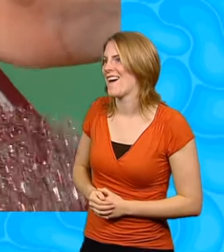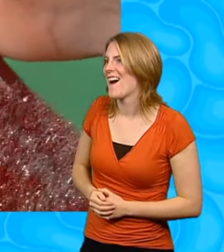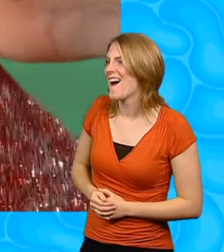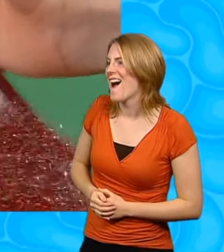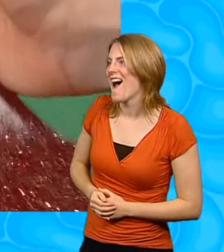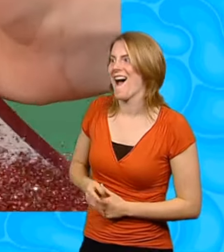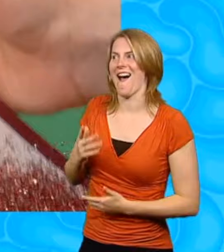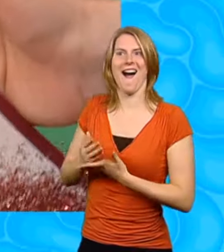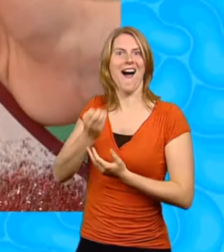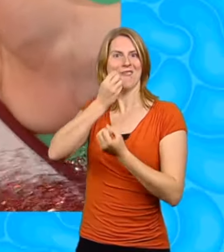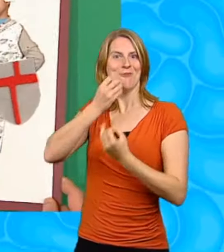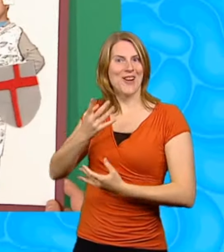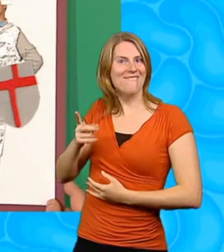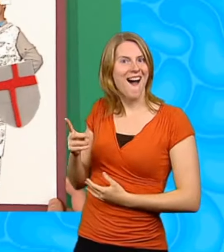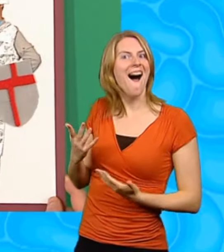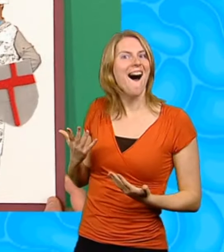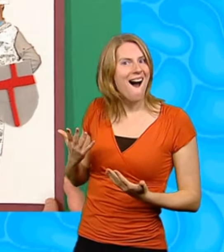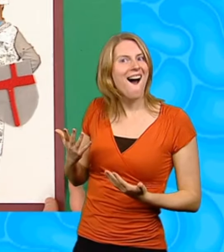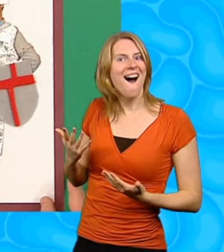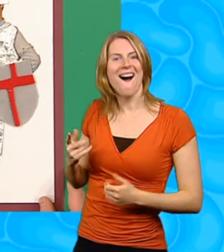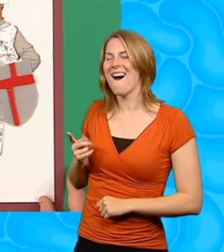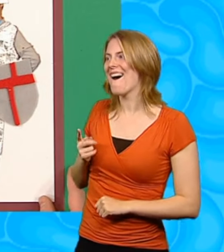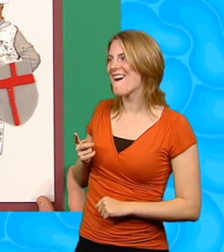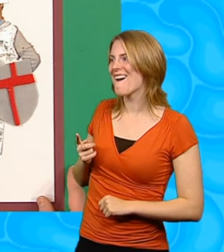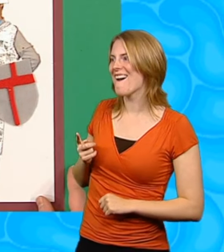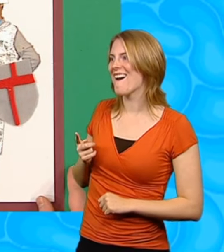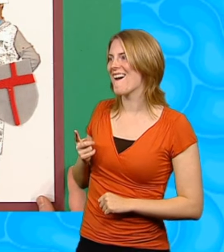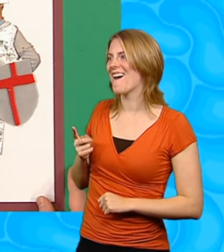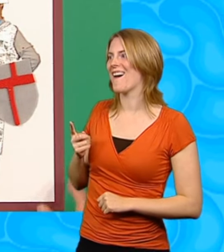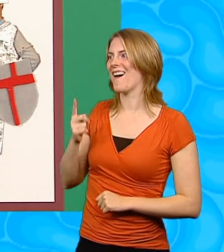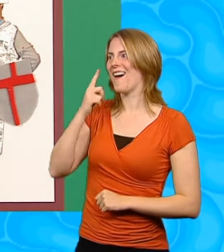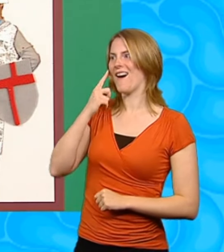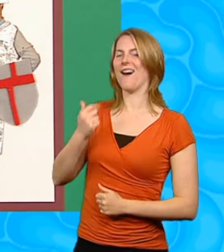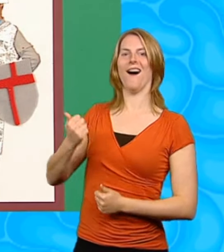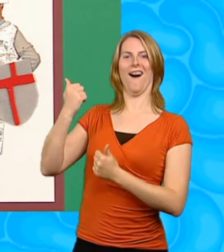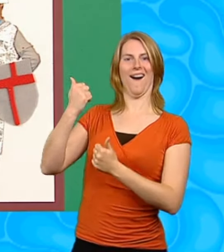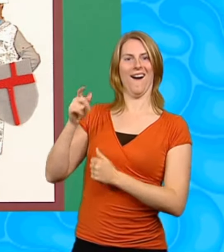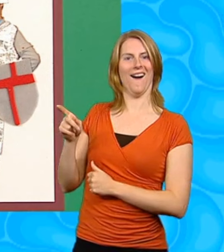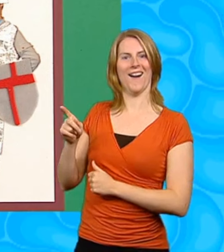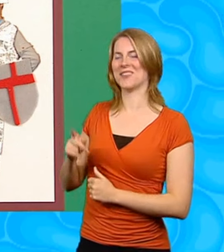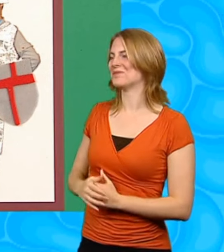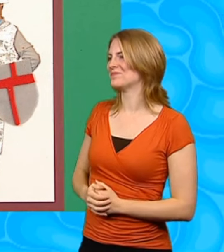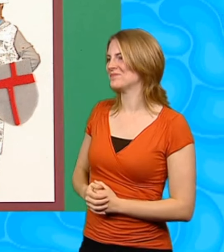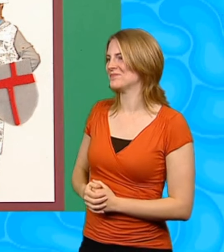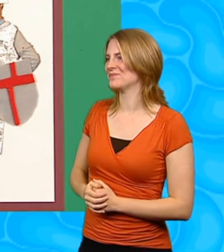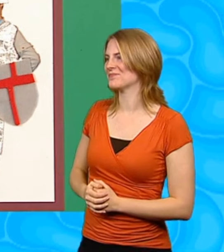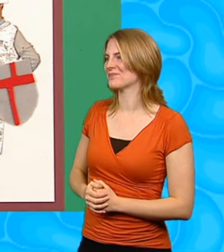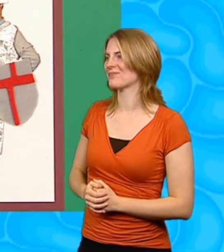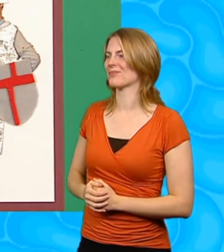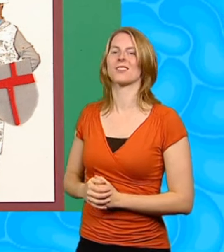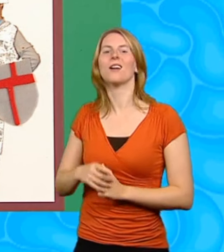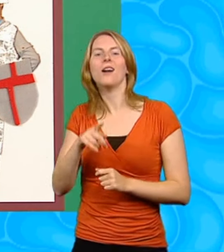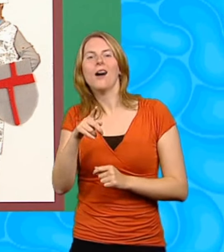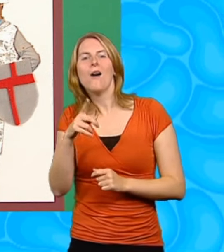There you go. Isn't she beautiful? Those good looks just run in the family. Turn a photo of yourself